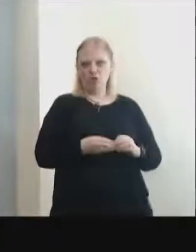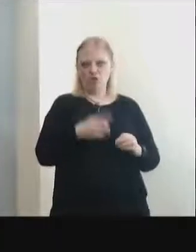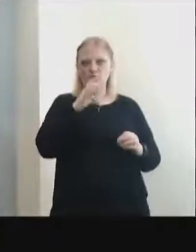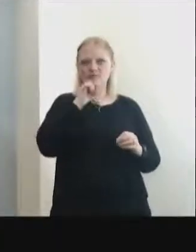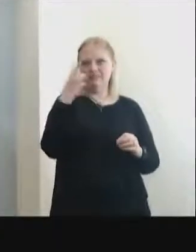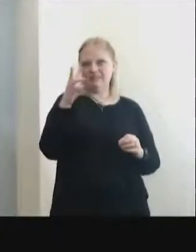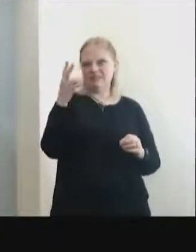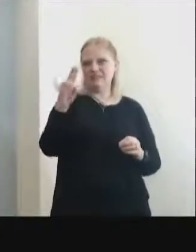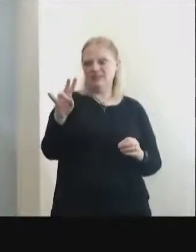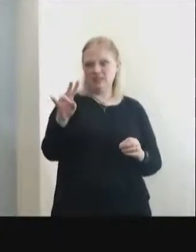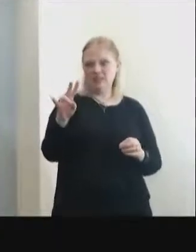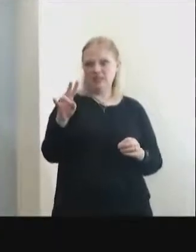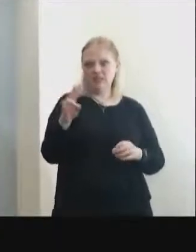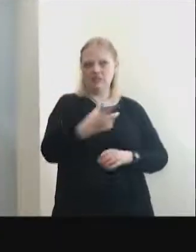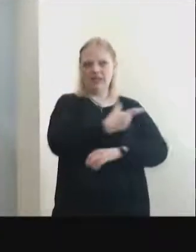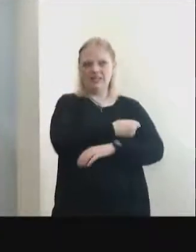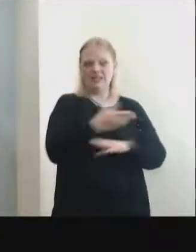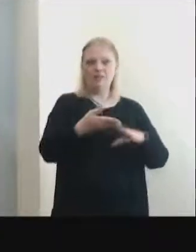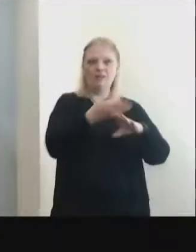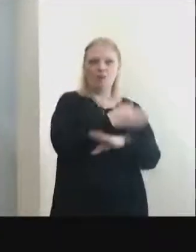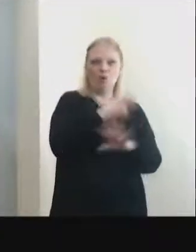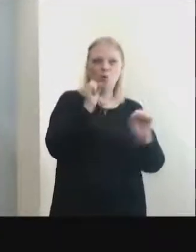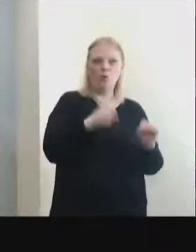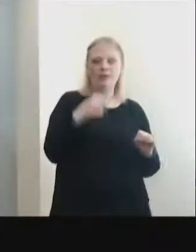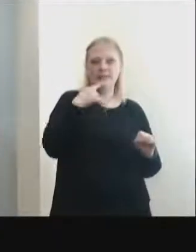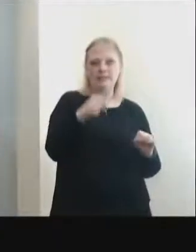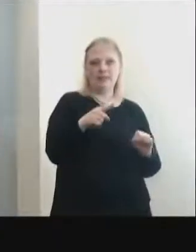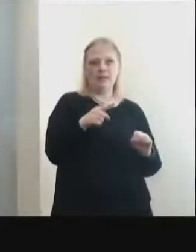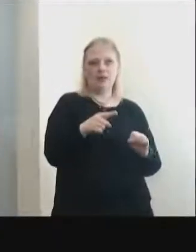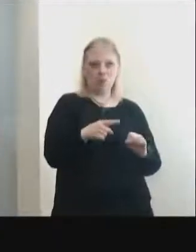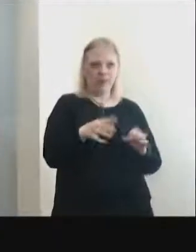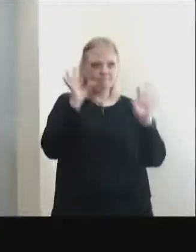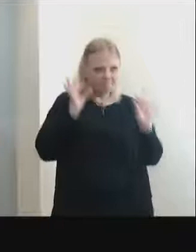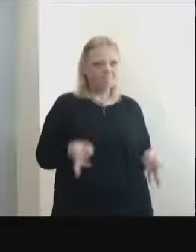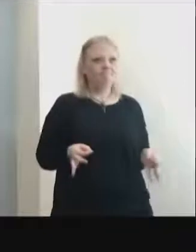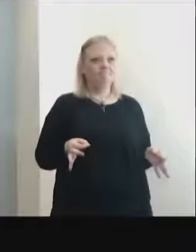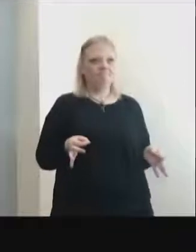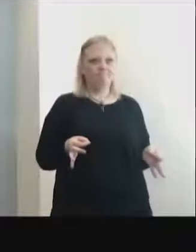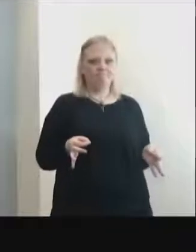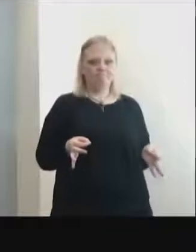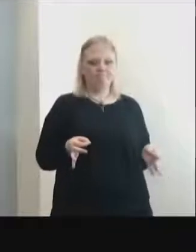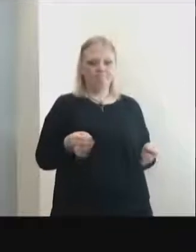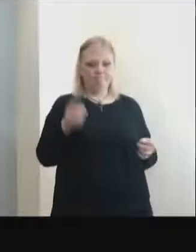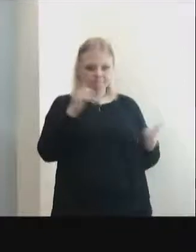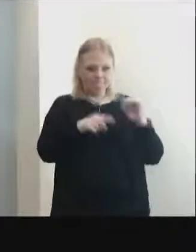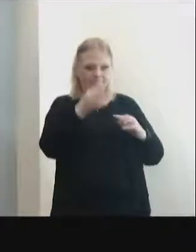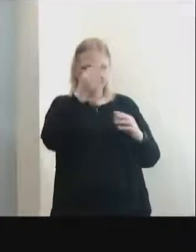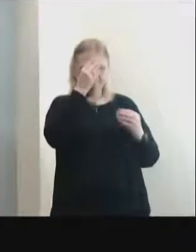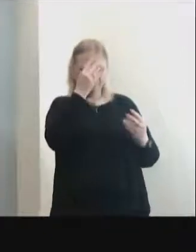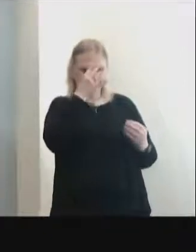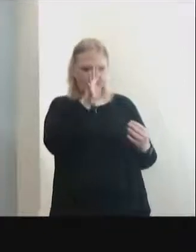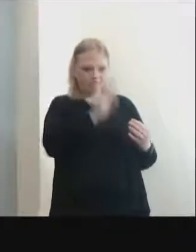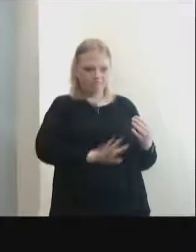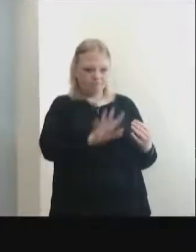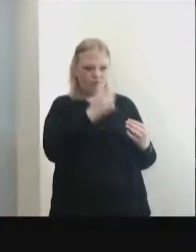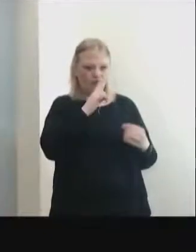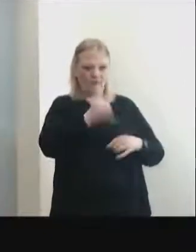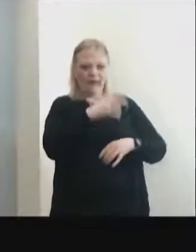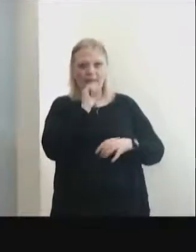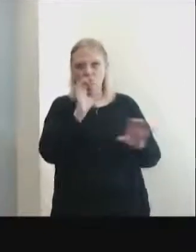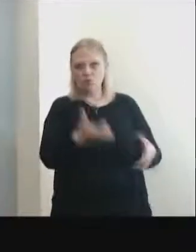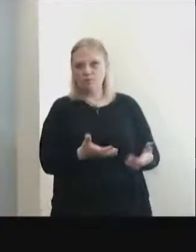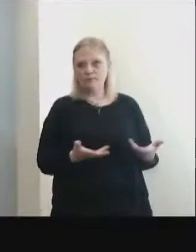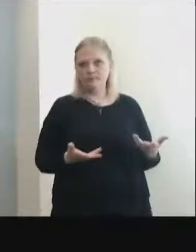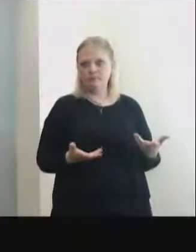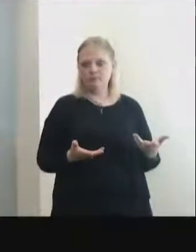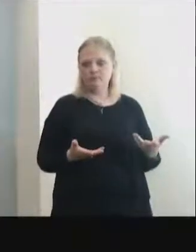16 and 17-year-olds vaccinated before we can say anything firm about the demographics of that vaccinated age group.